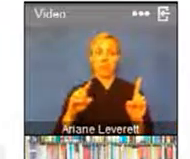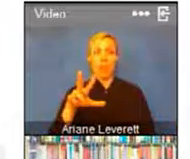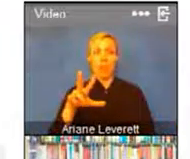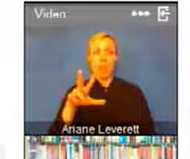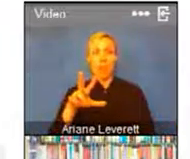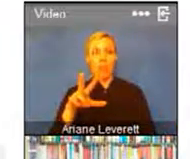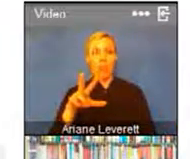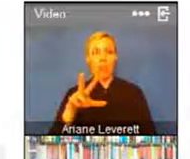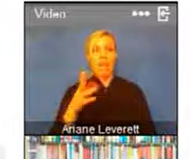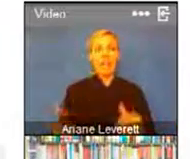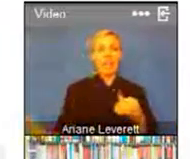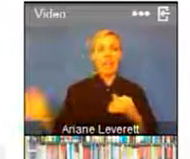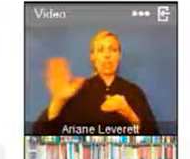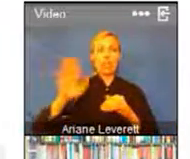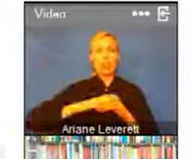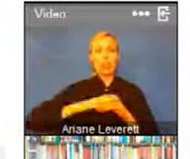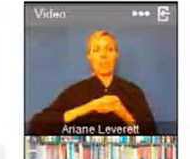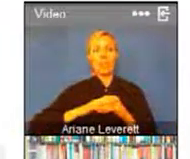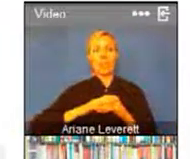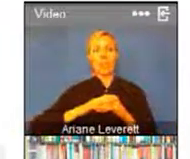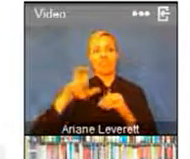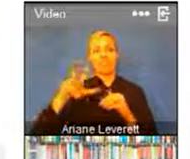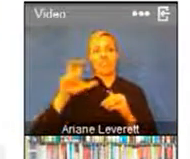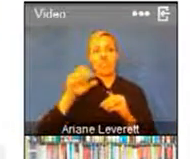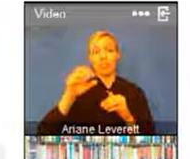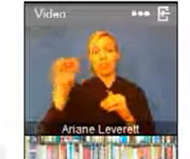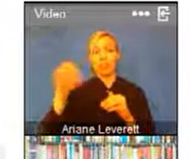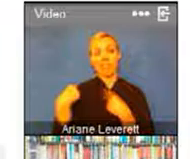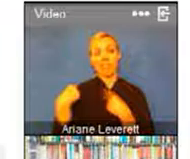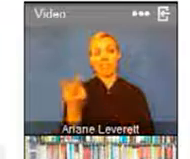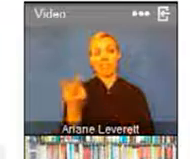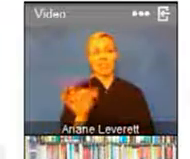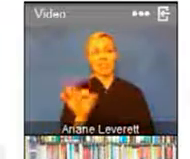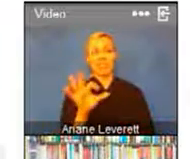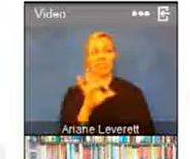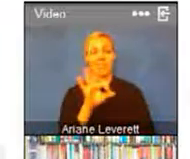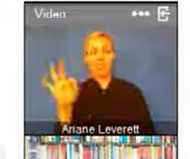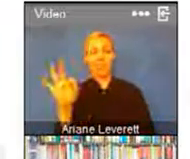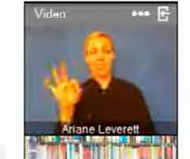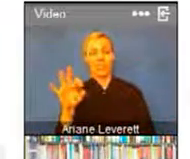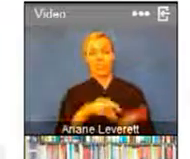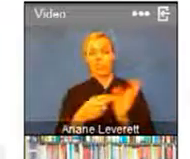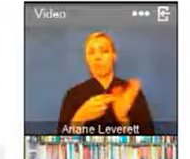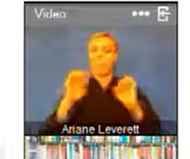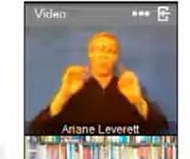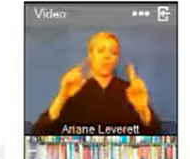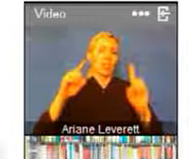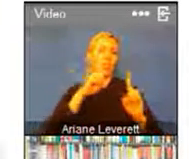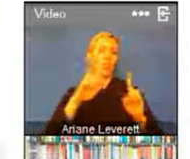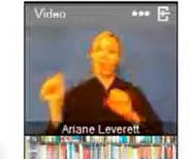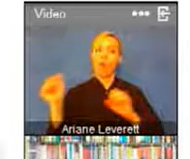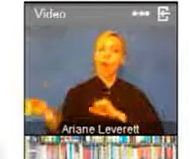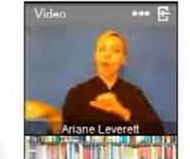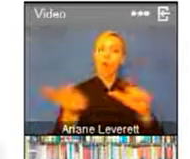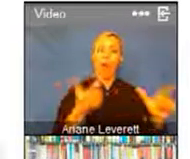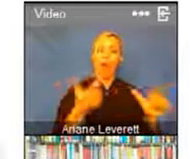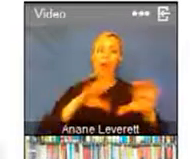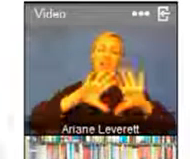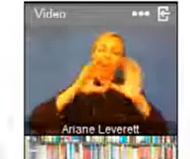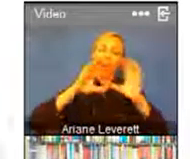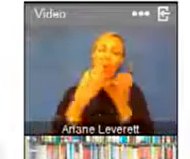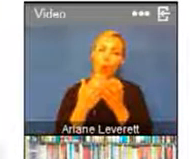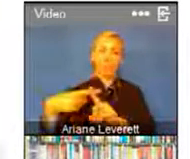also quality of services provided will be lower. And again, emotional relations with the